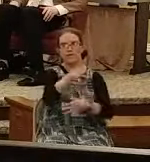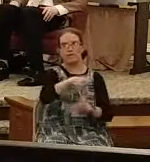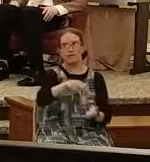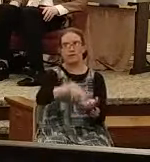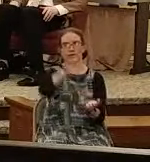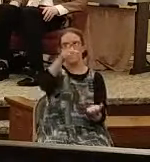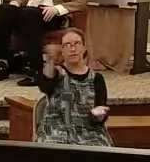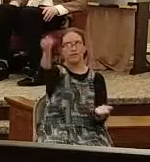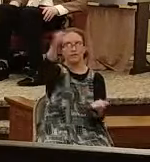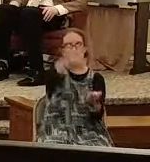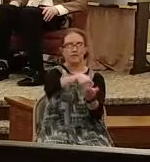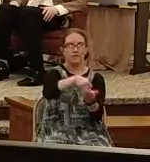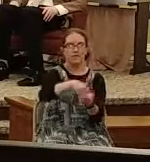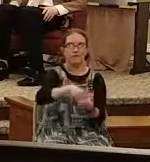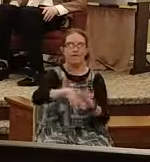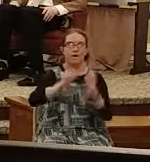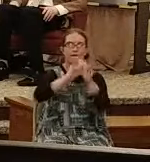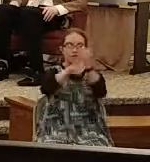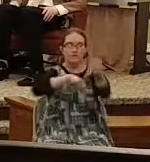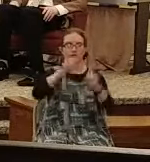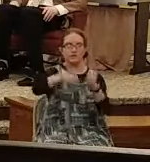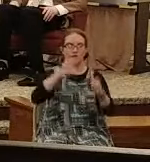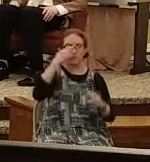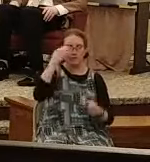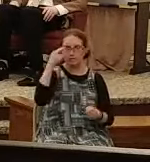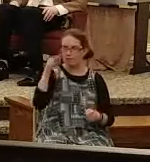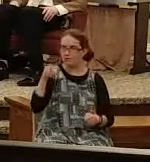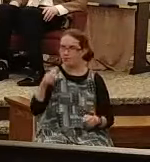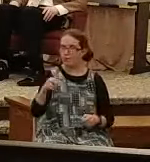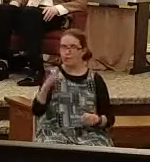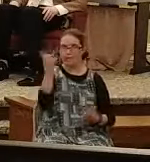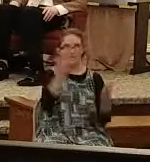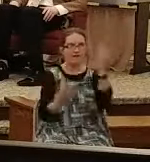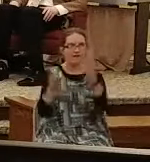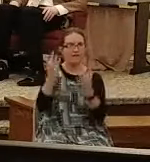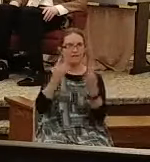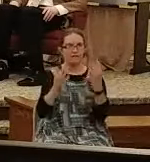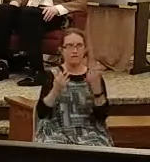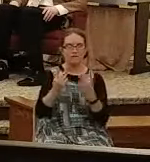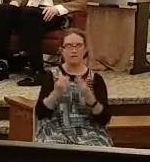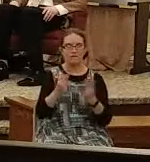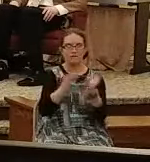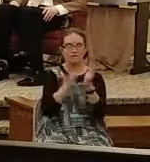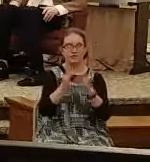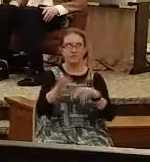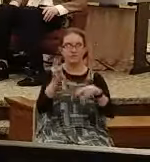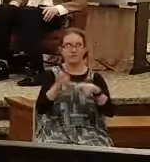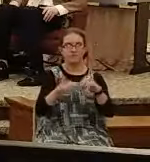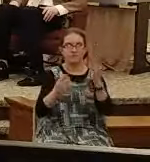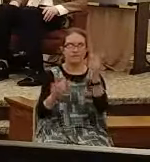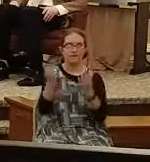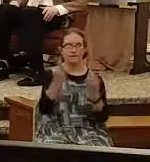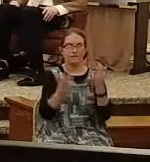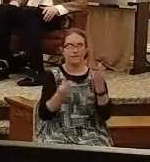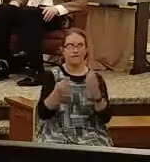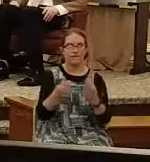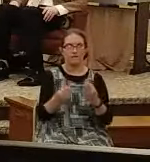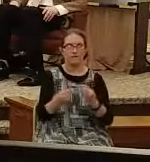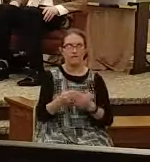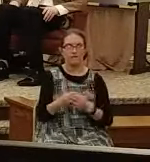back, and they're out fishing, and they looked over and they saw a fire burning on the beach. They looked and there's Jesus sitting by the fire, and so